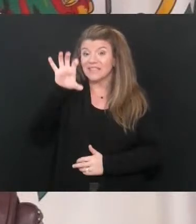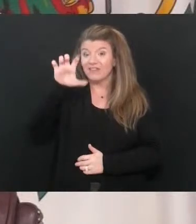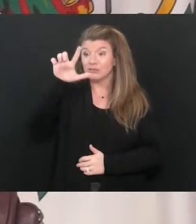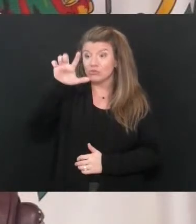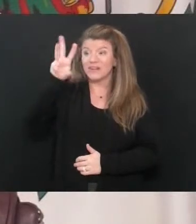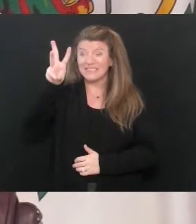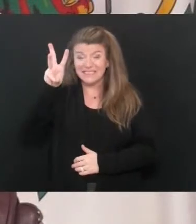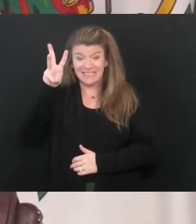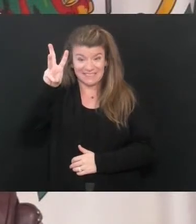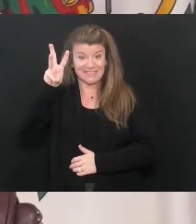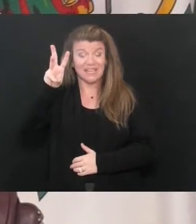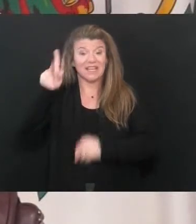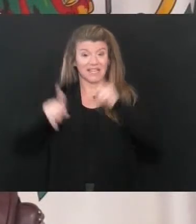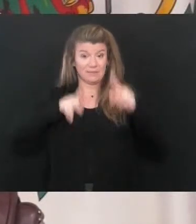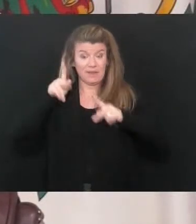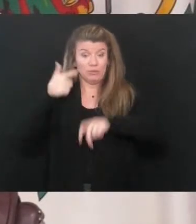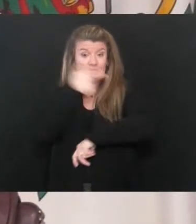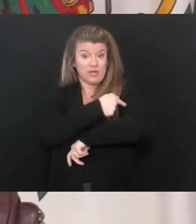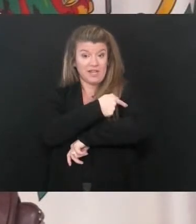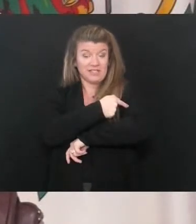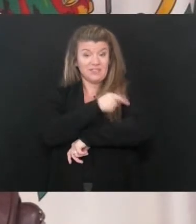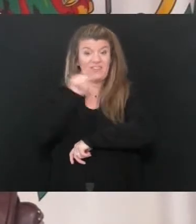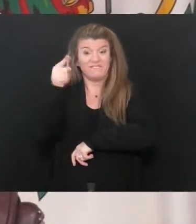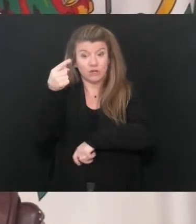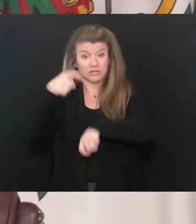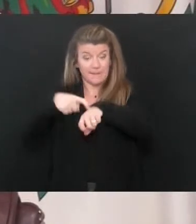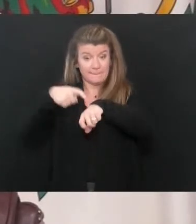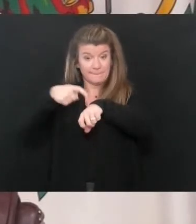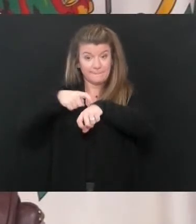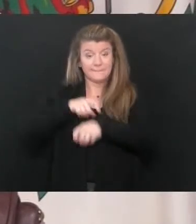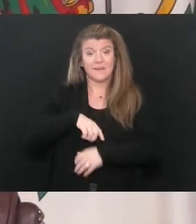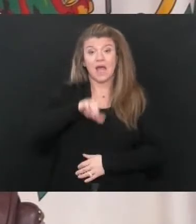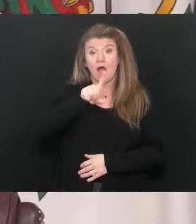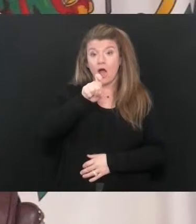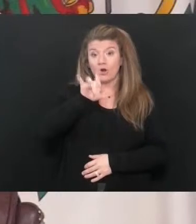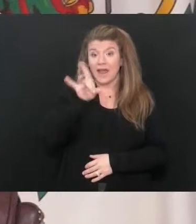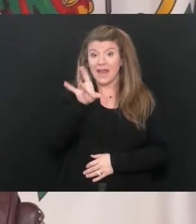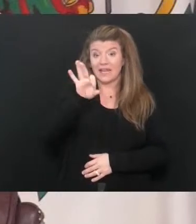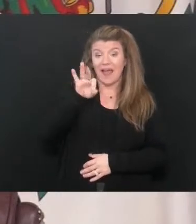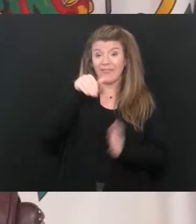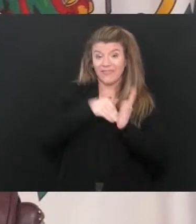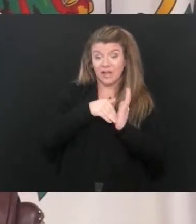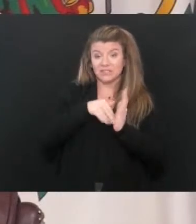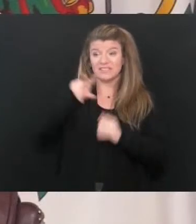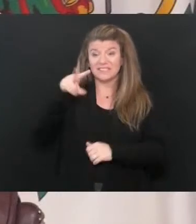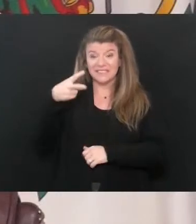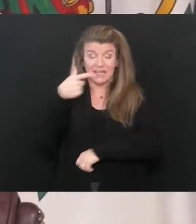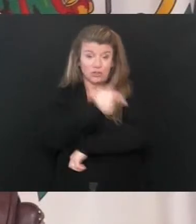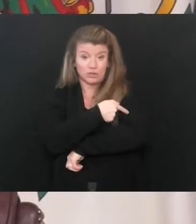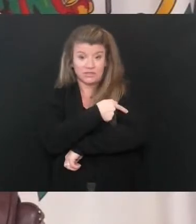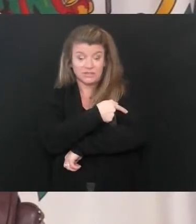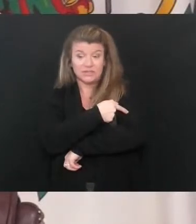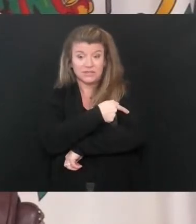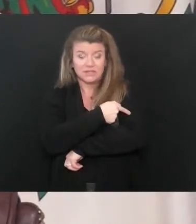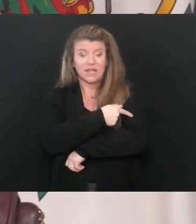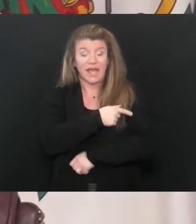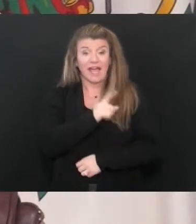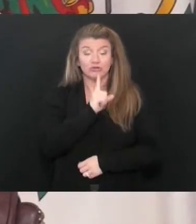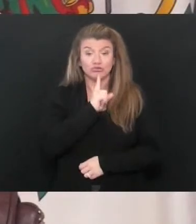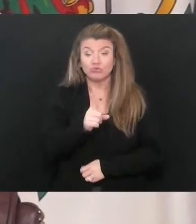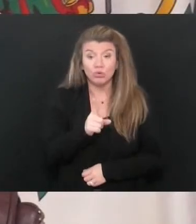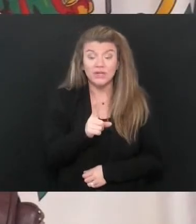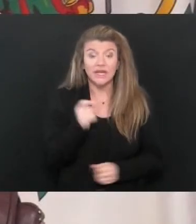239,726 doses in individuals' arms for the first time, 189,000 in the second dose, and